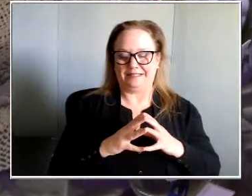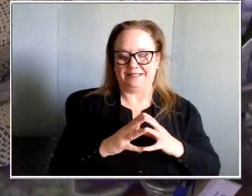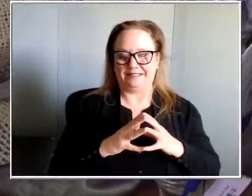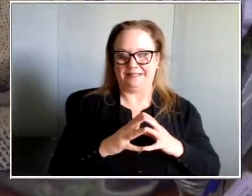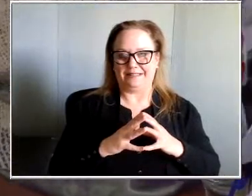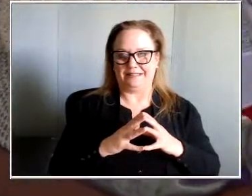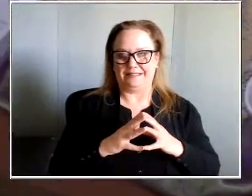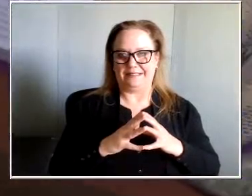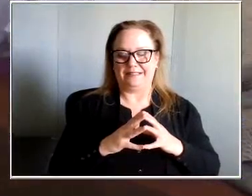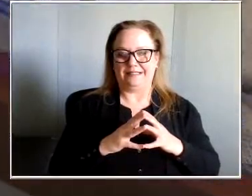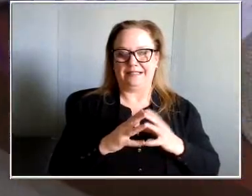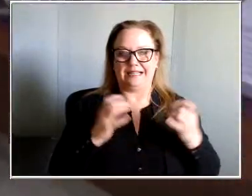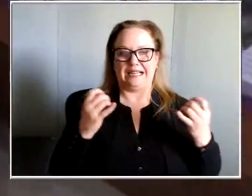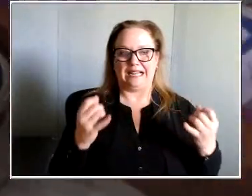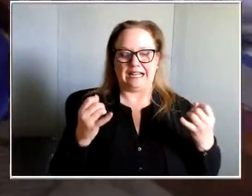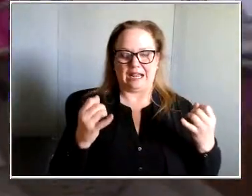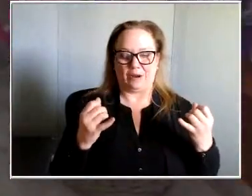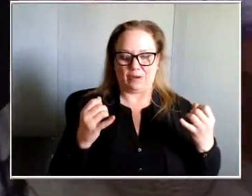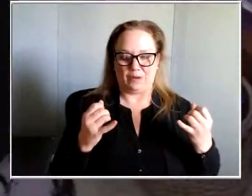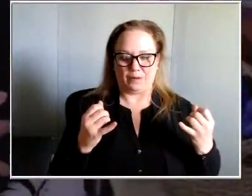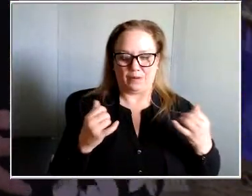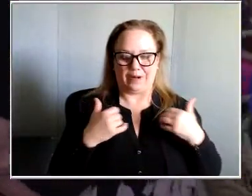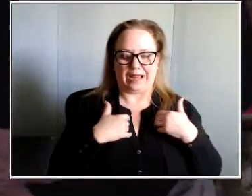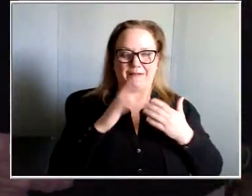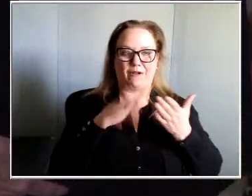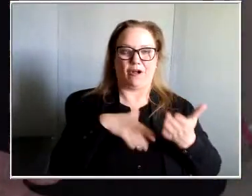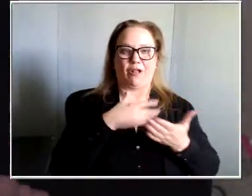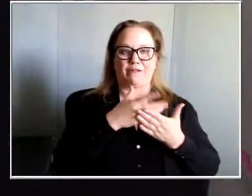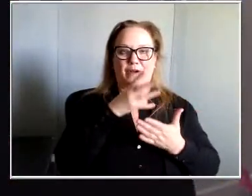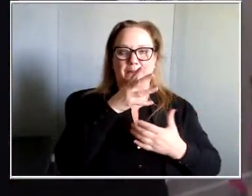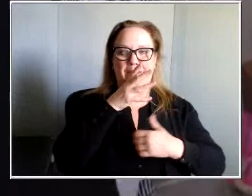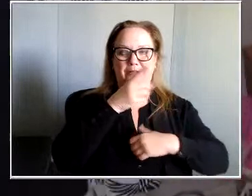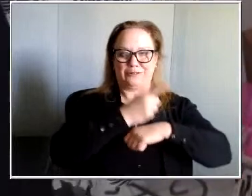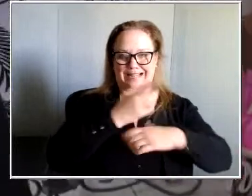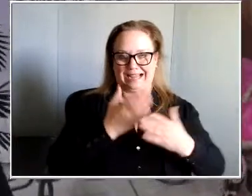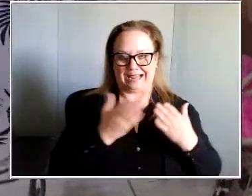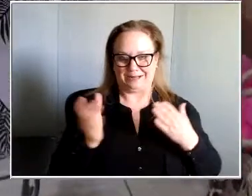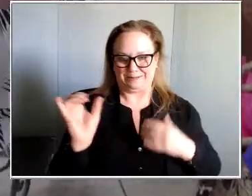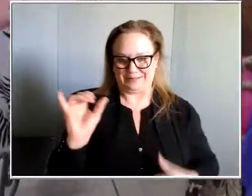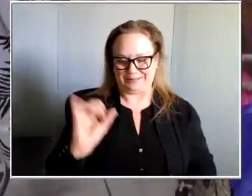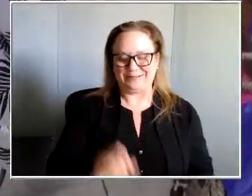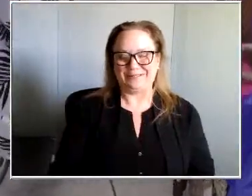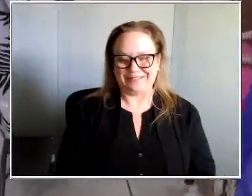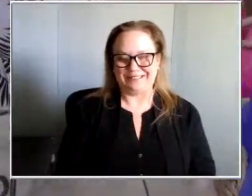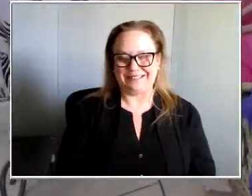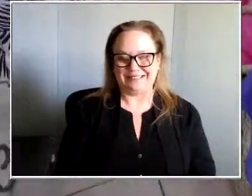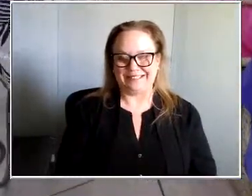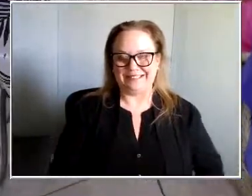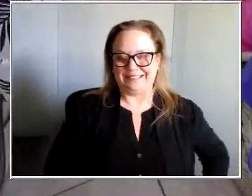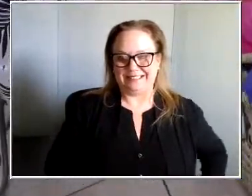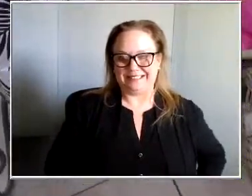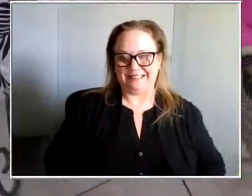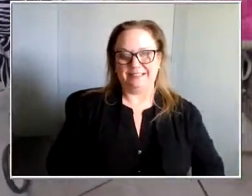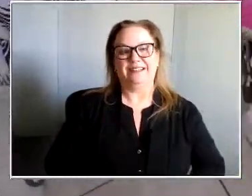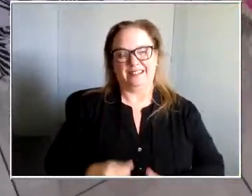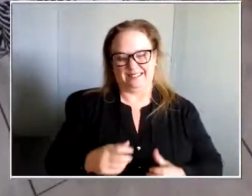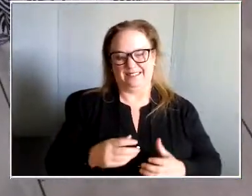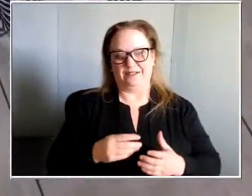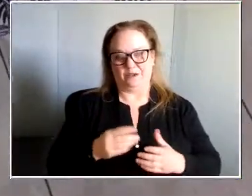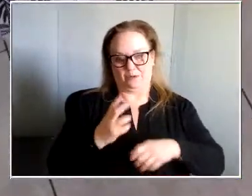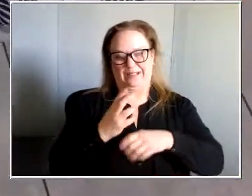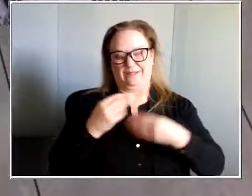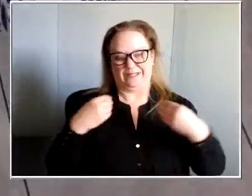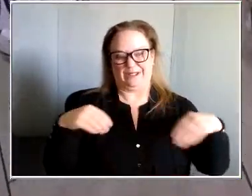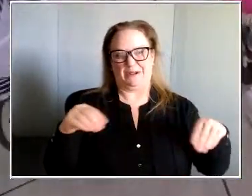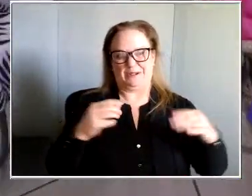And then now we have all of our Mother's Day items here. And there's not a lot left because we